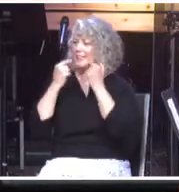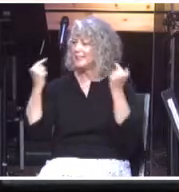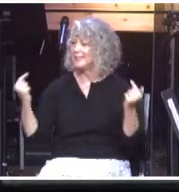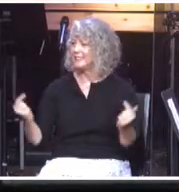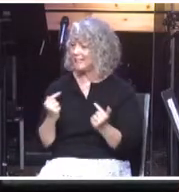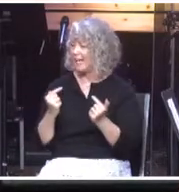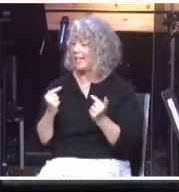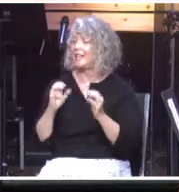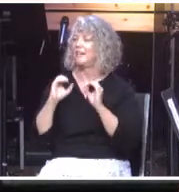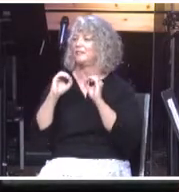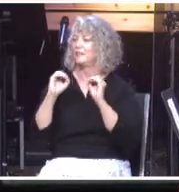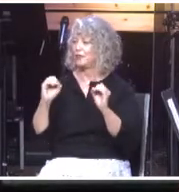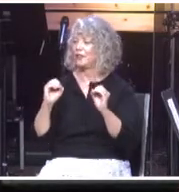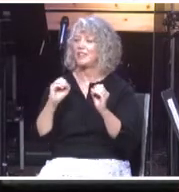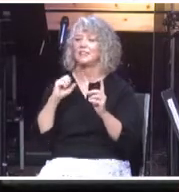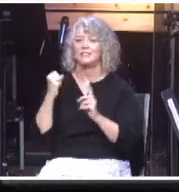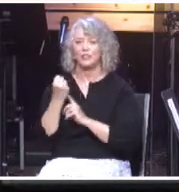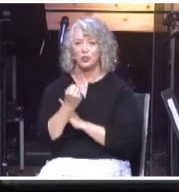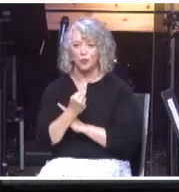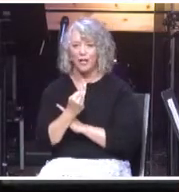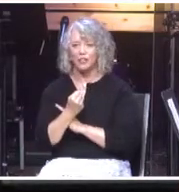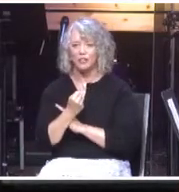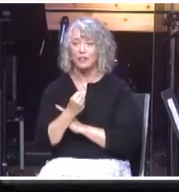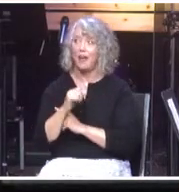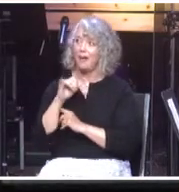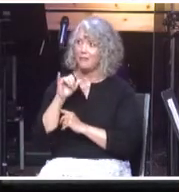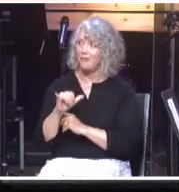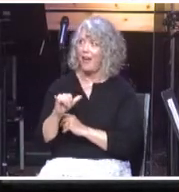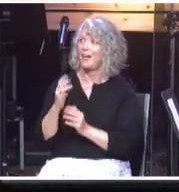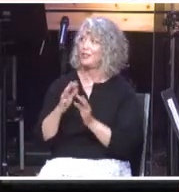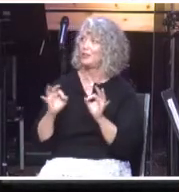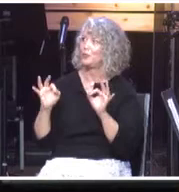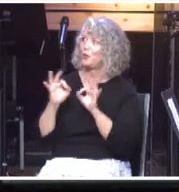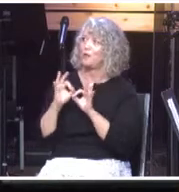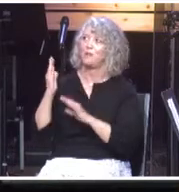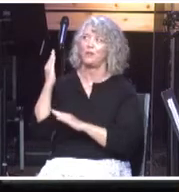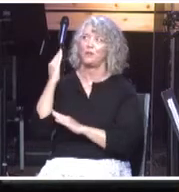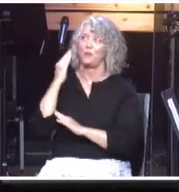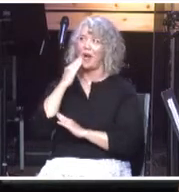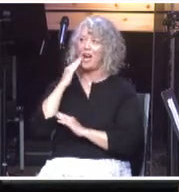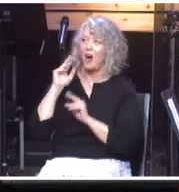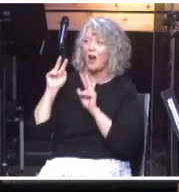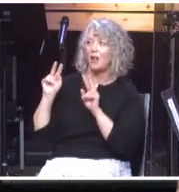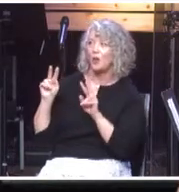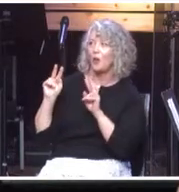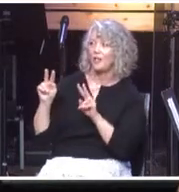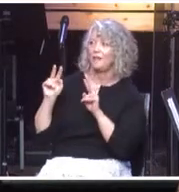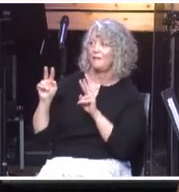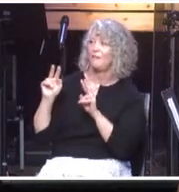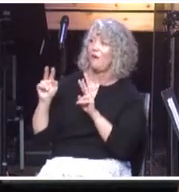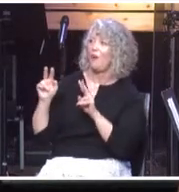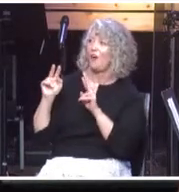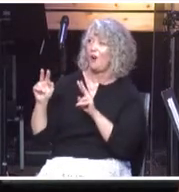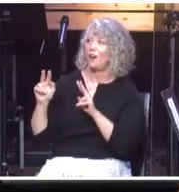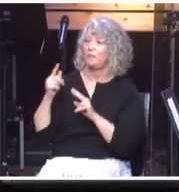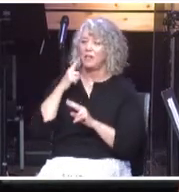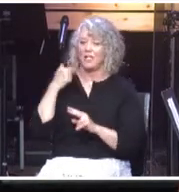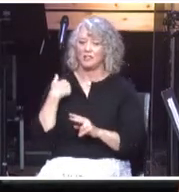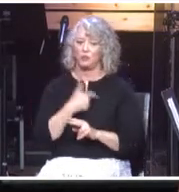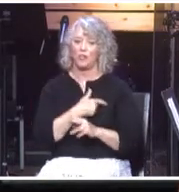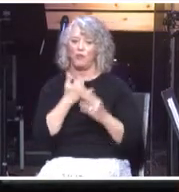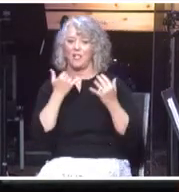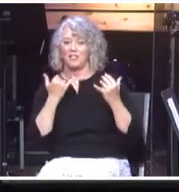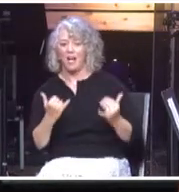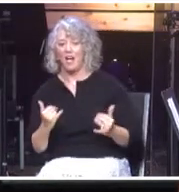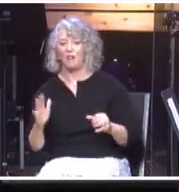something worth knowing, something worth anticipating, given the ill effects of our sin that we experience